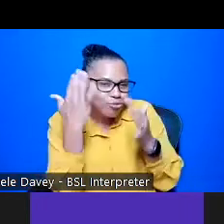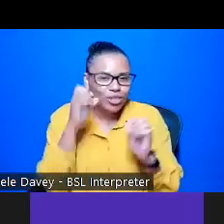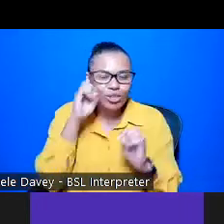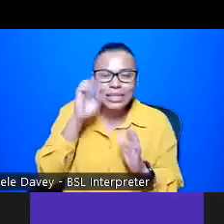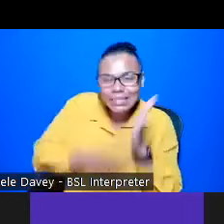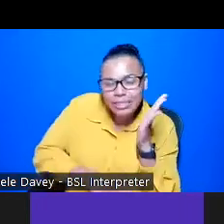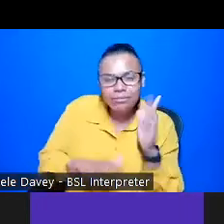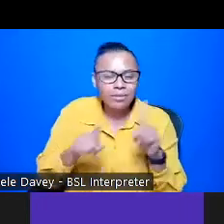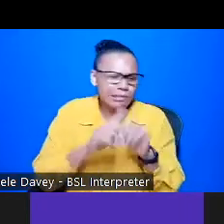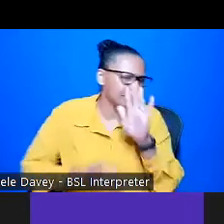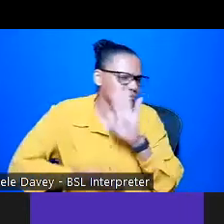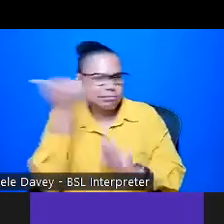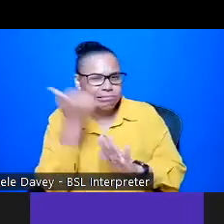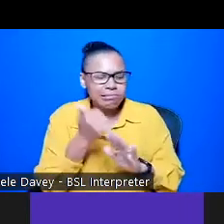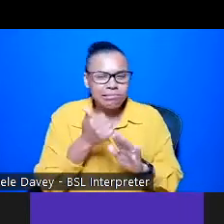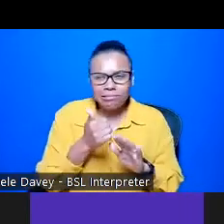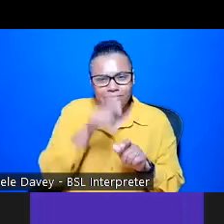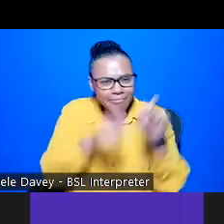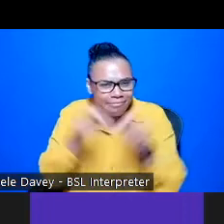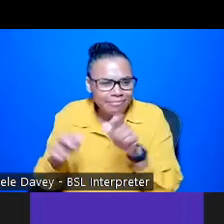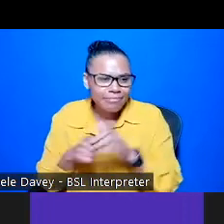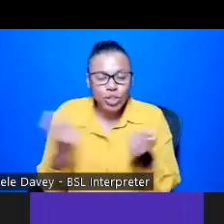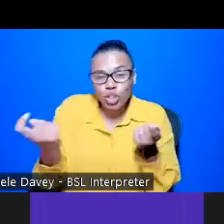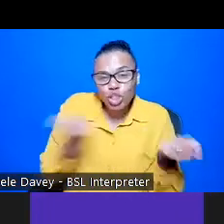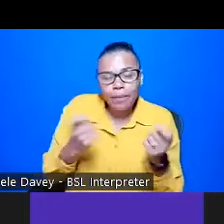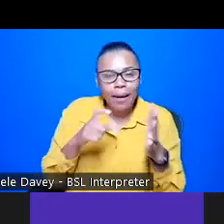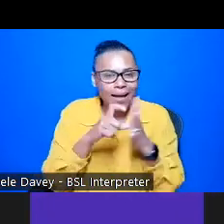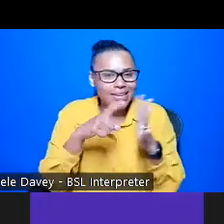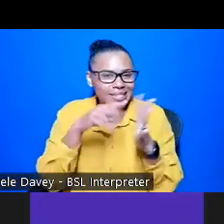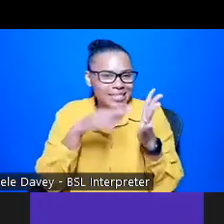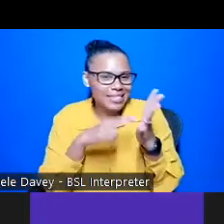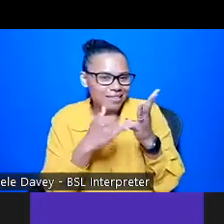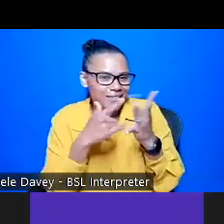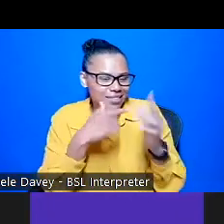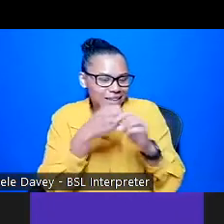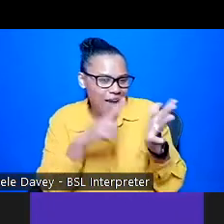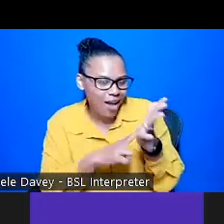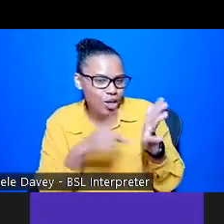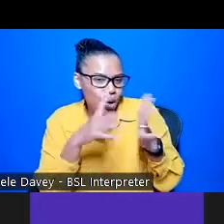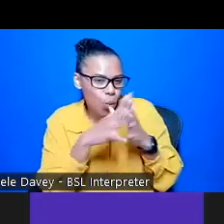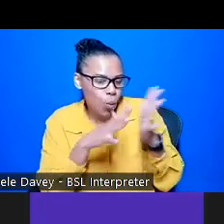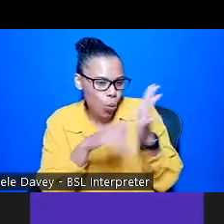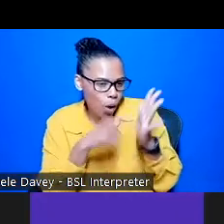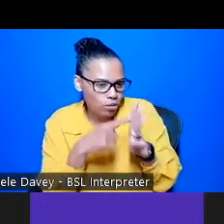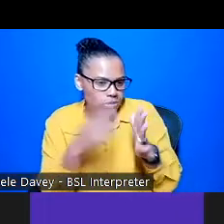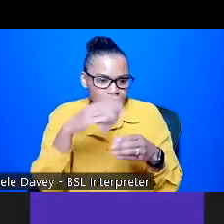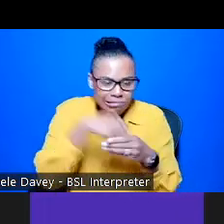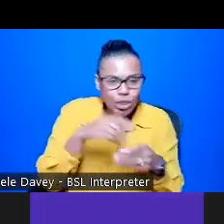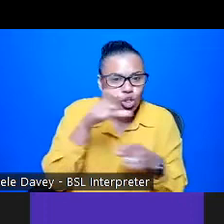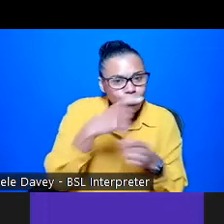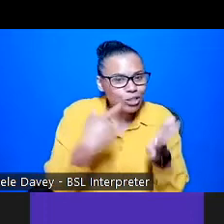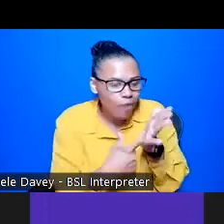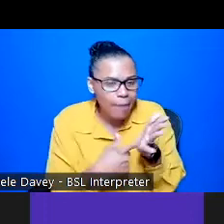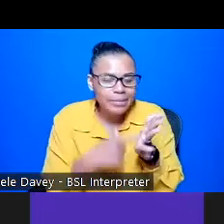individuals. Chaired by Densine White, the panel also consists of Chris Ramsey, MBE,